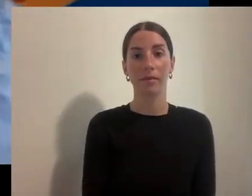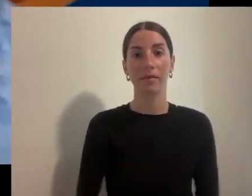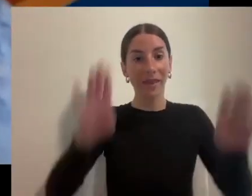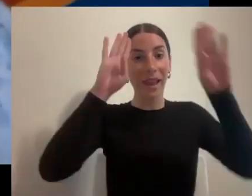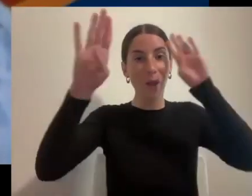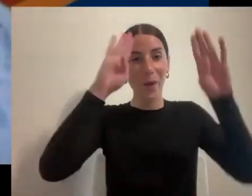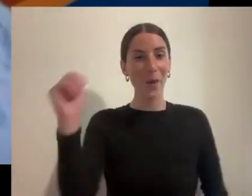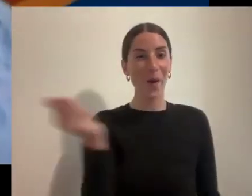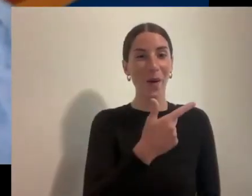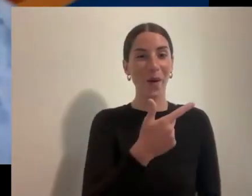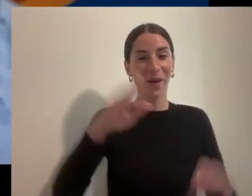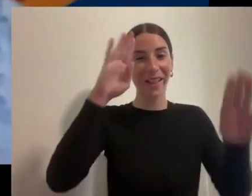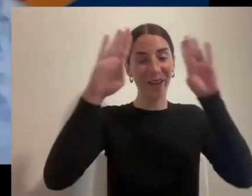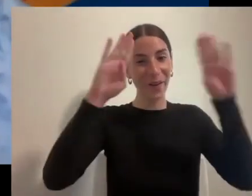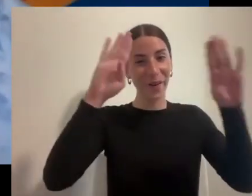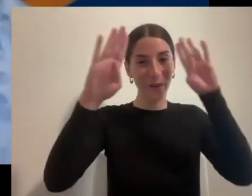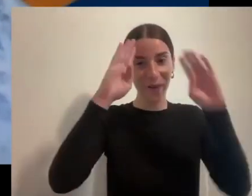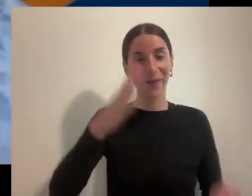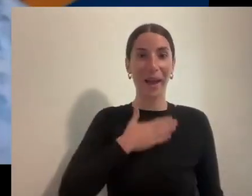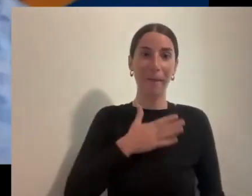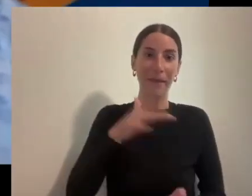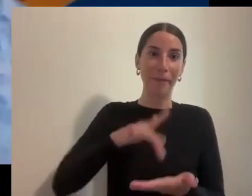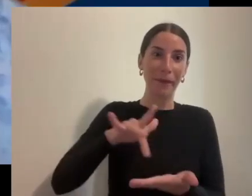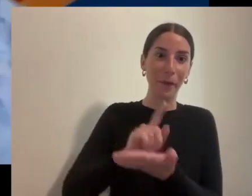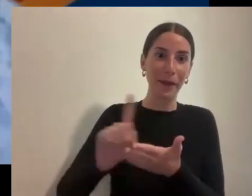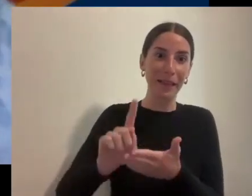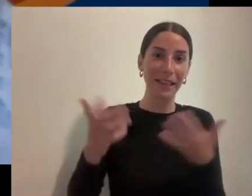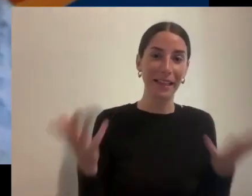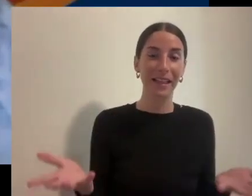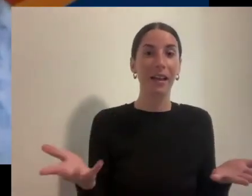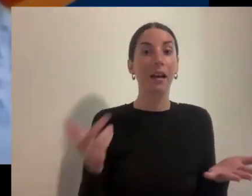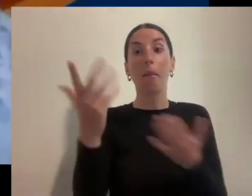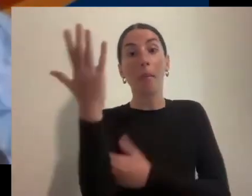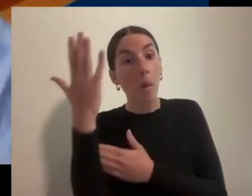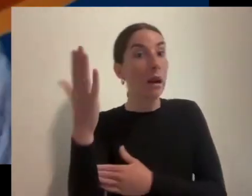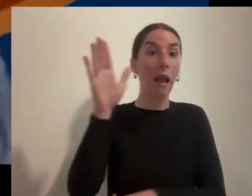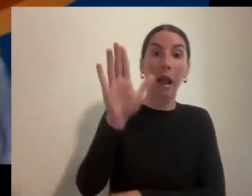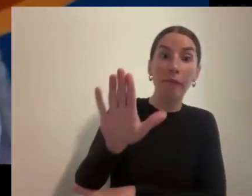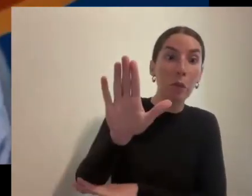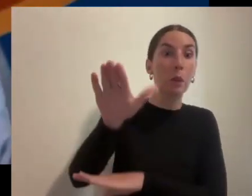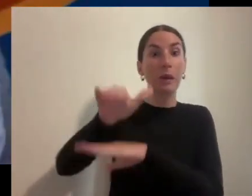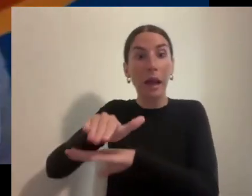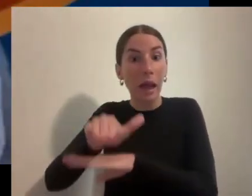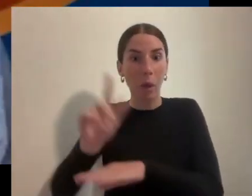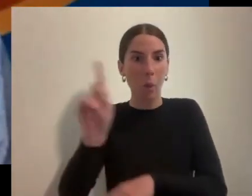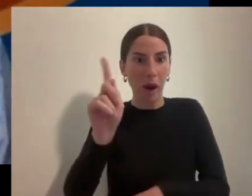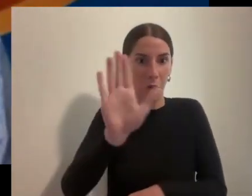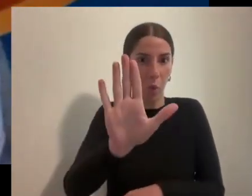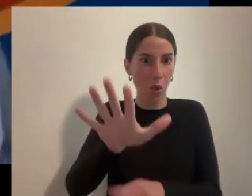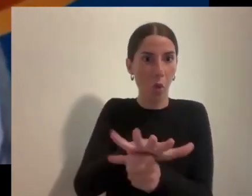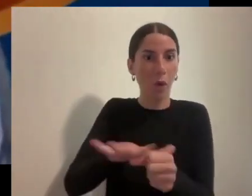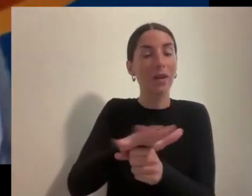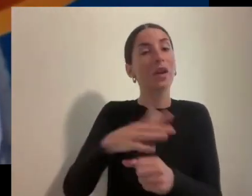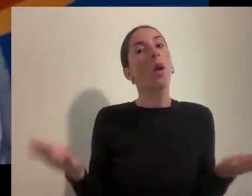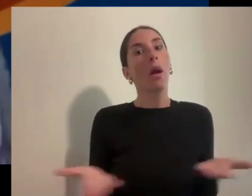Hello, everyone. Happy midweek. Whether it's morning, afternoon, or evening where you are, we are thrilled to have you with